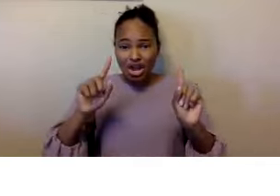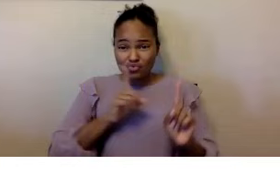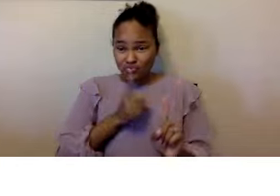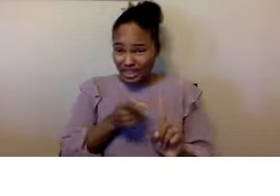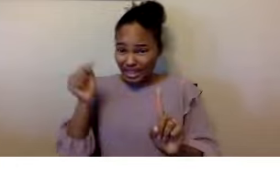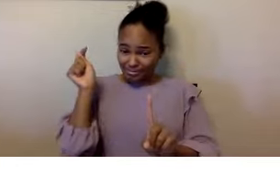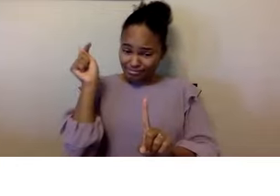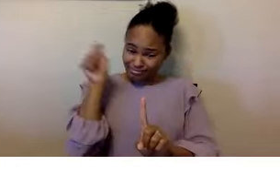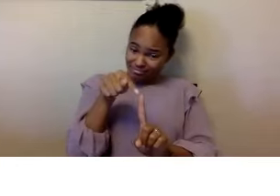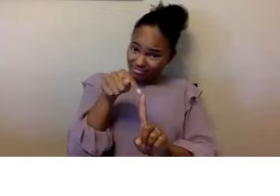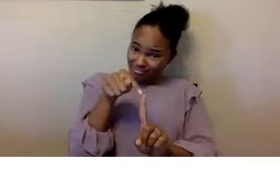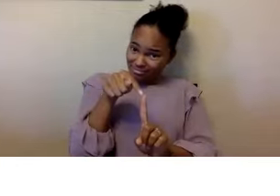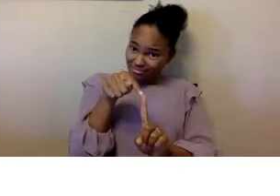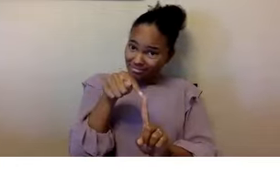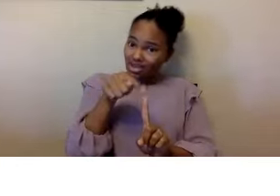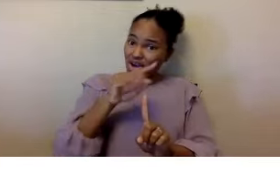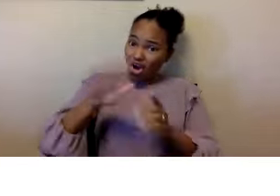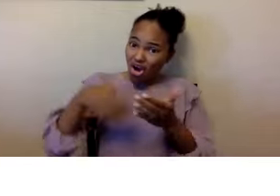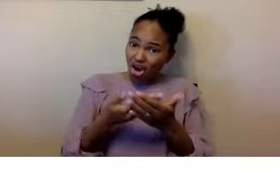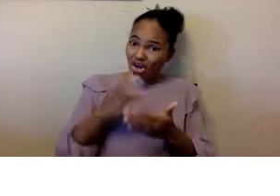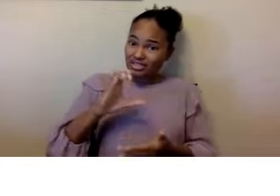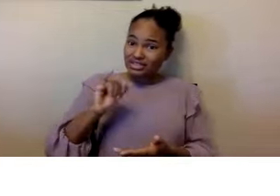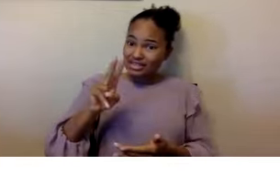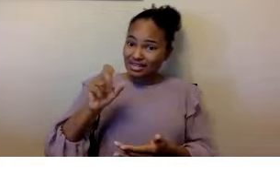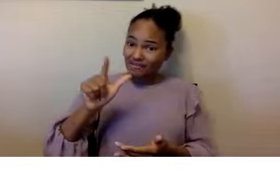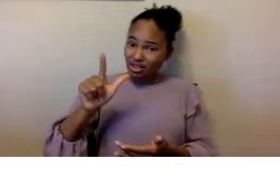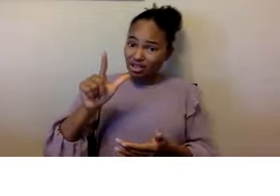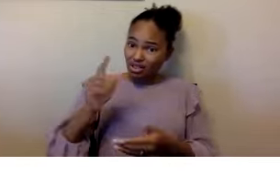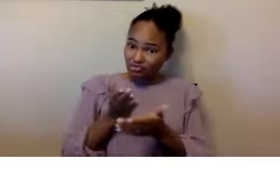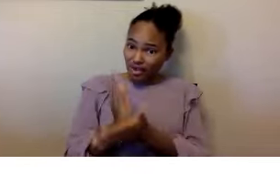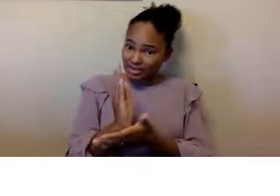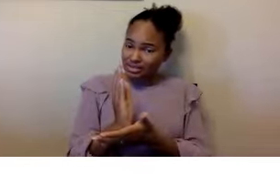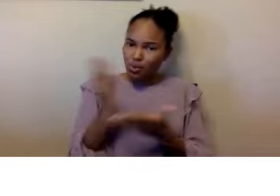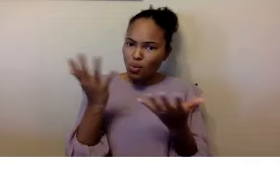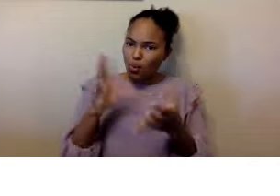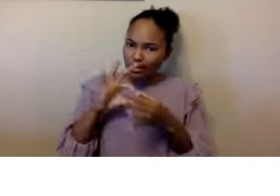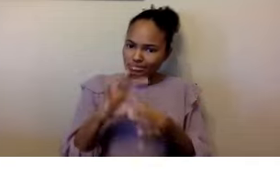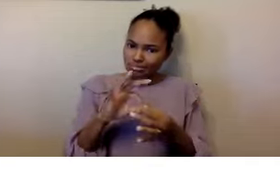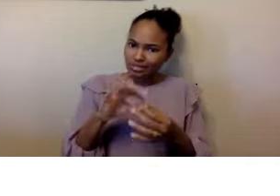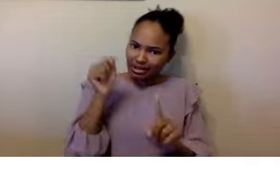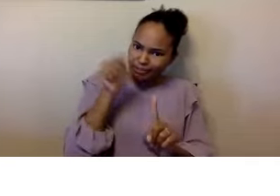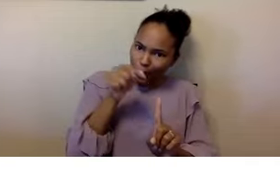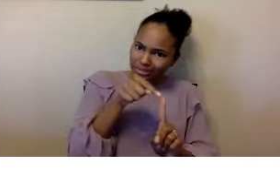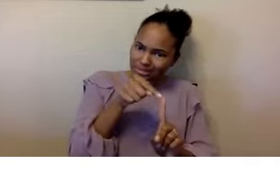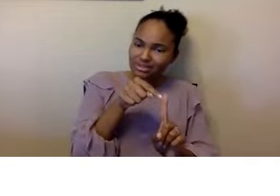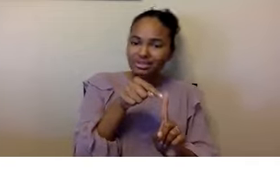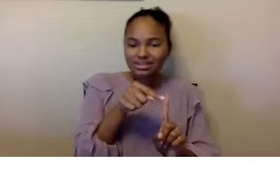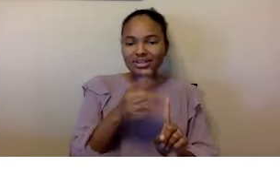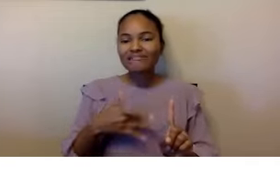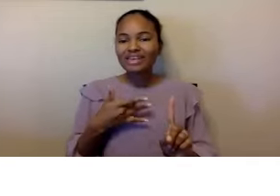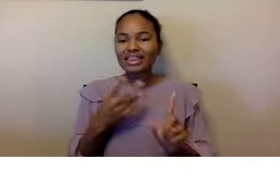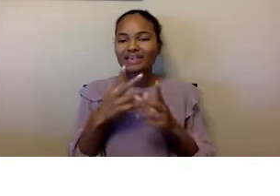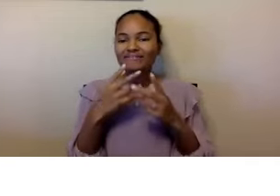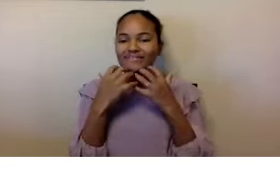of the civil rights movements in the past and what's going on right now, it's really about feeling valued as a